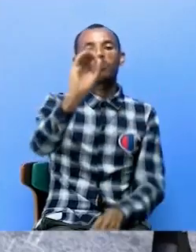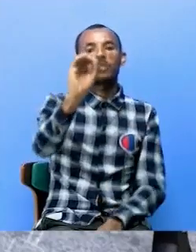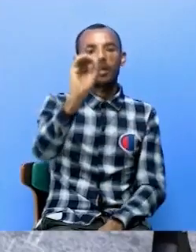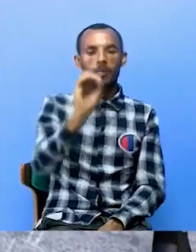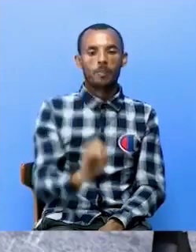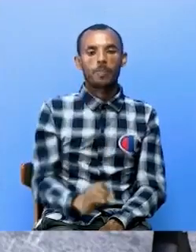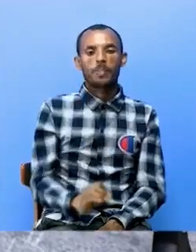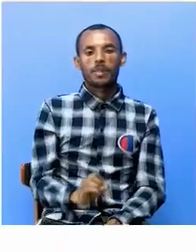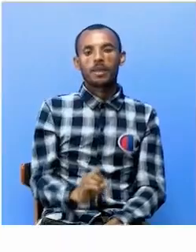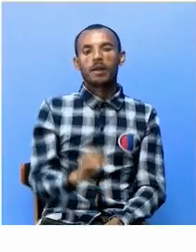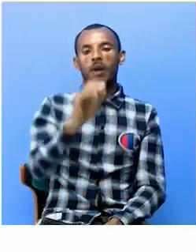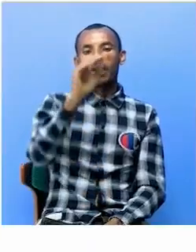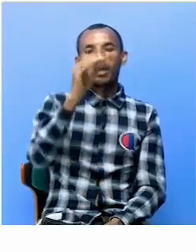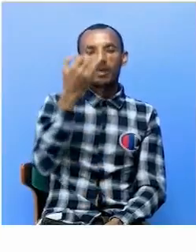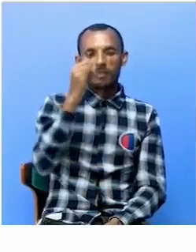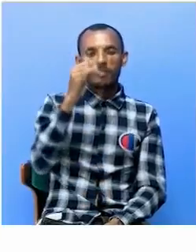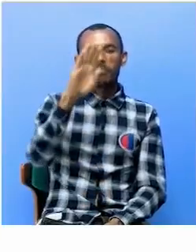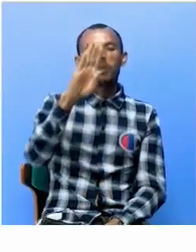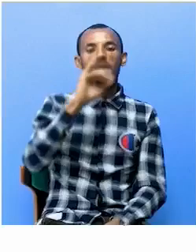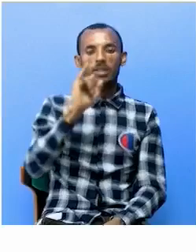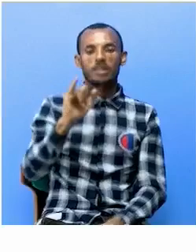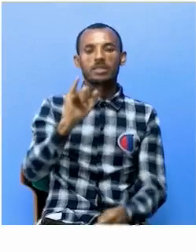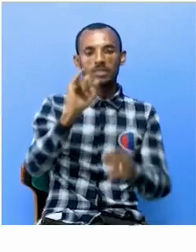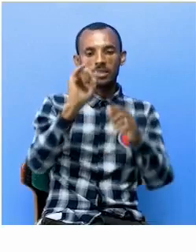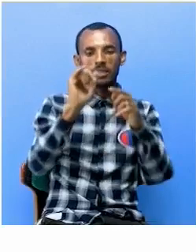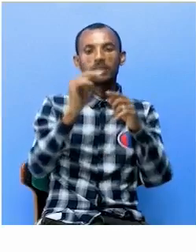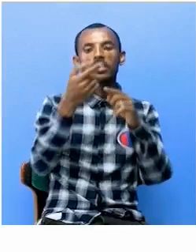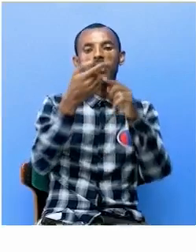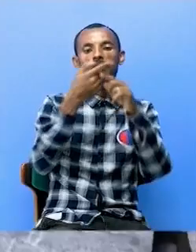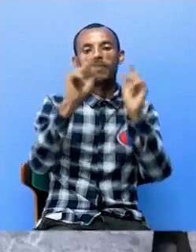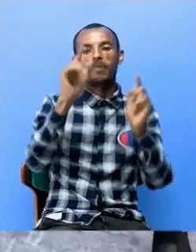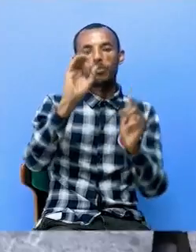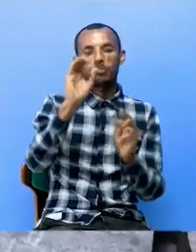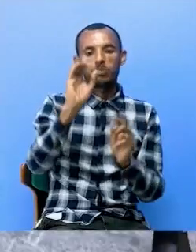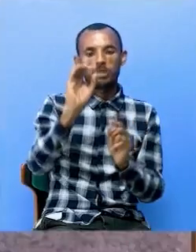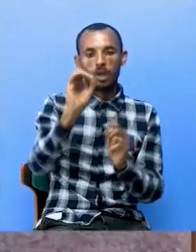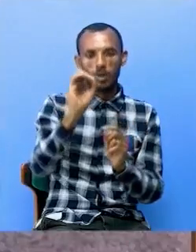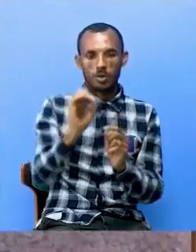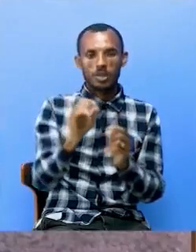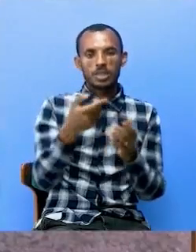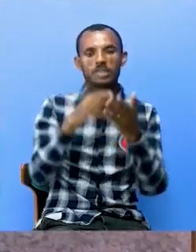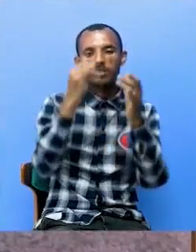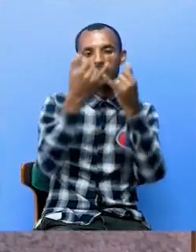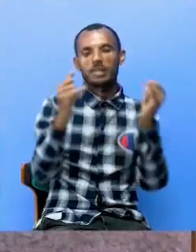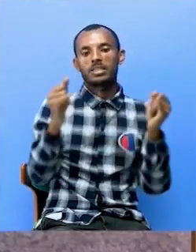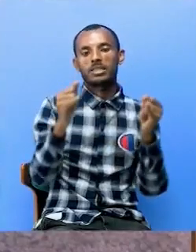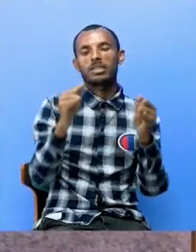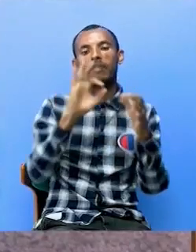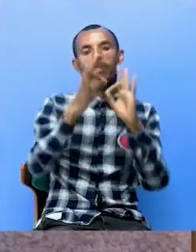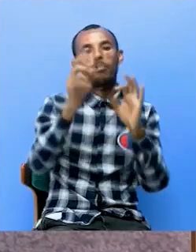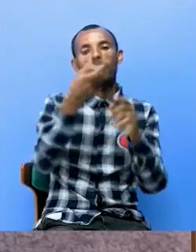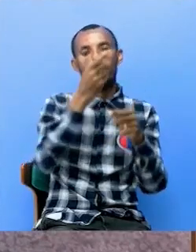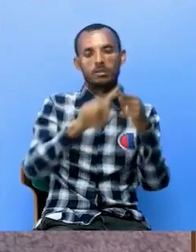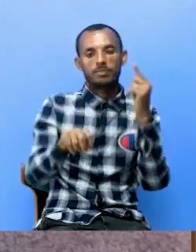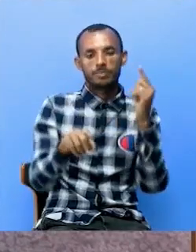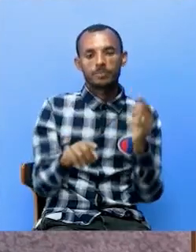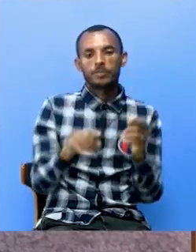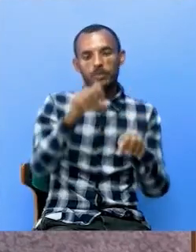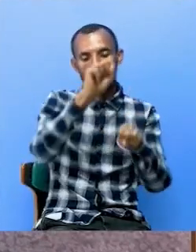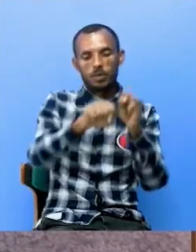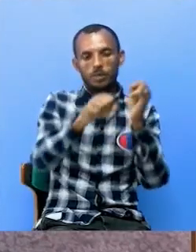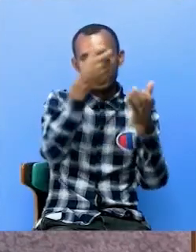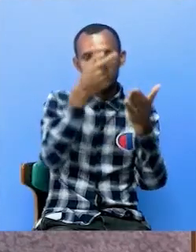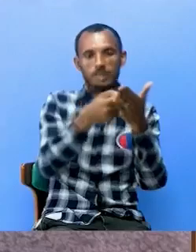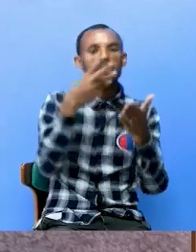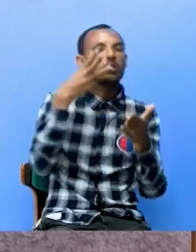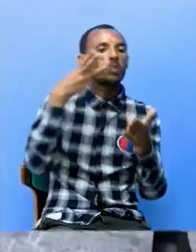Okay, unless B is a number different from 0, this fraction will not be defined. So this